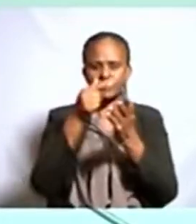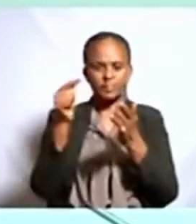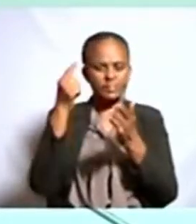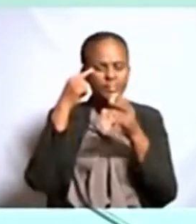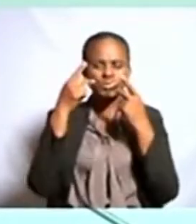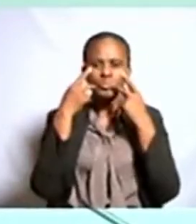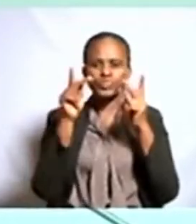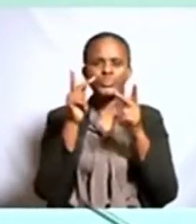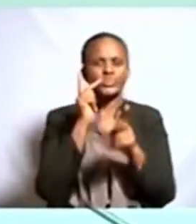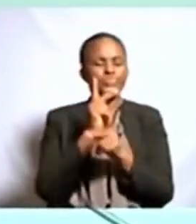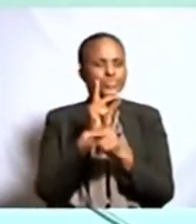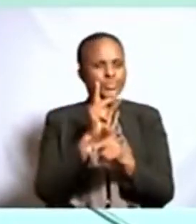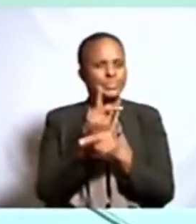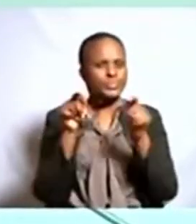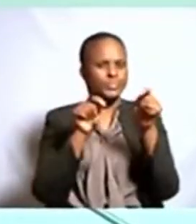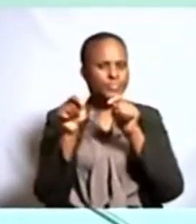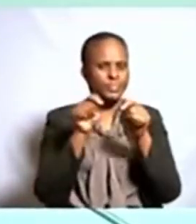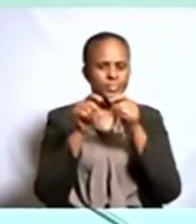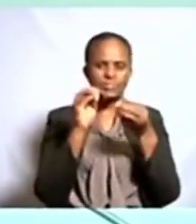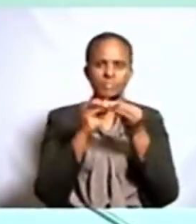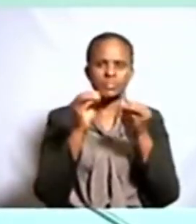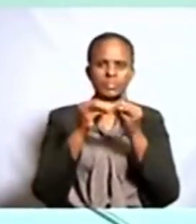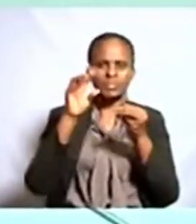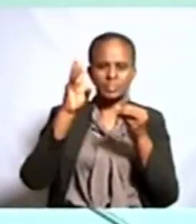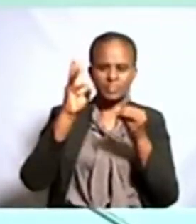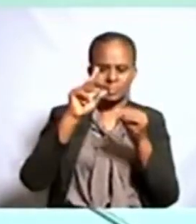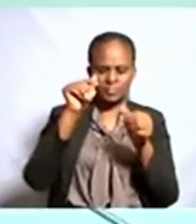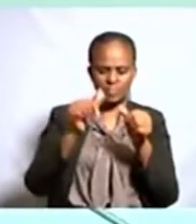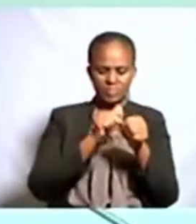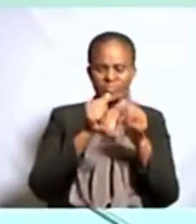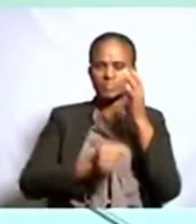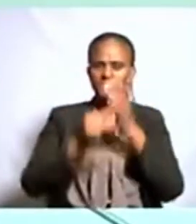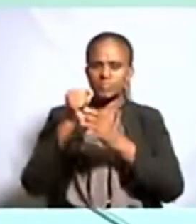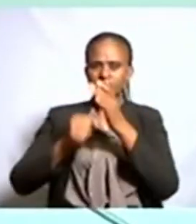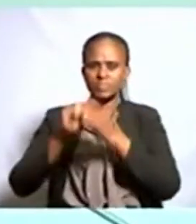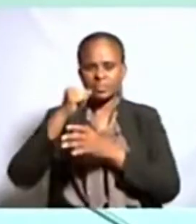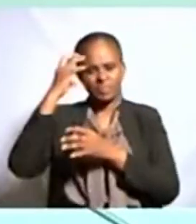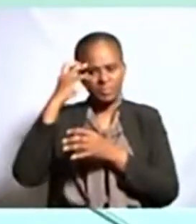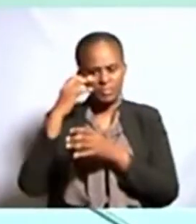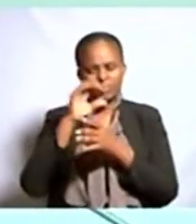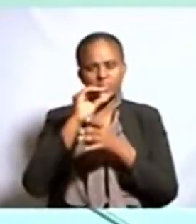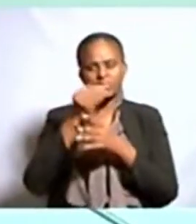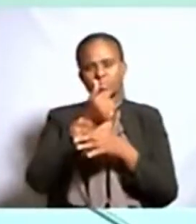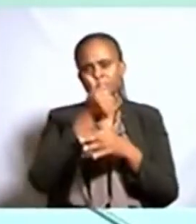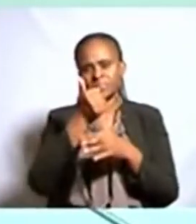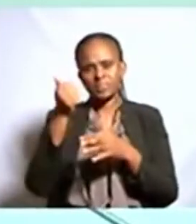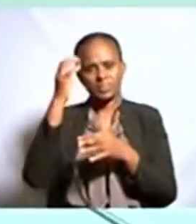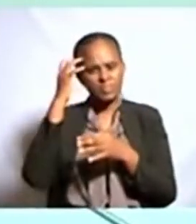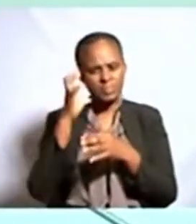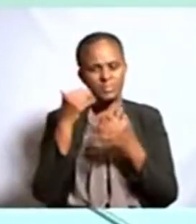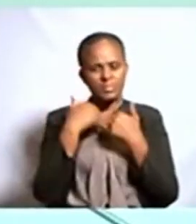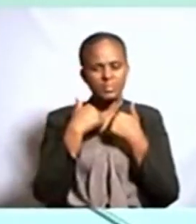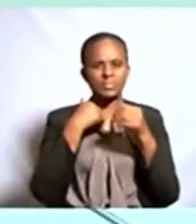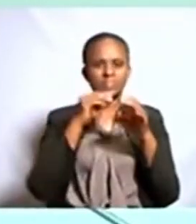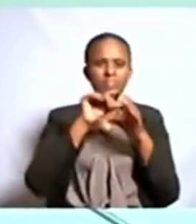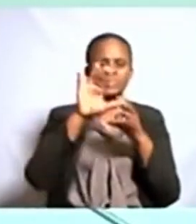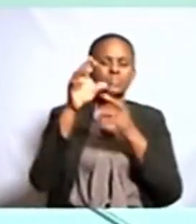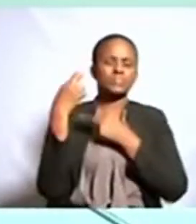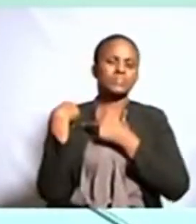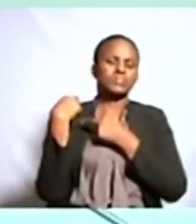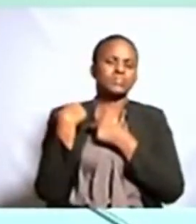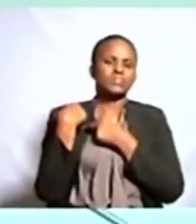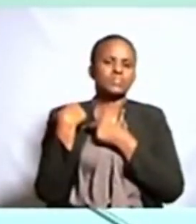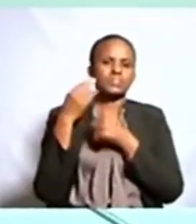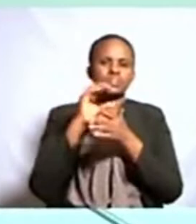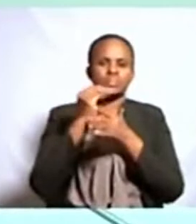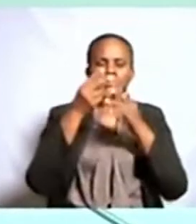Public Stores Regulation number 16 requires that every stores officer or any other officer having in his charge